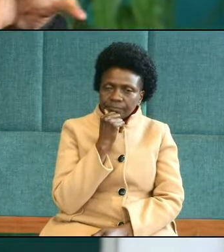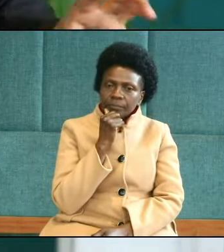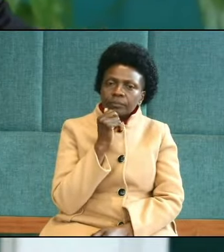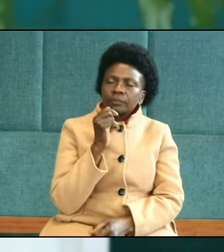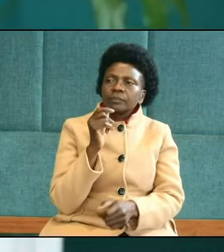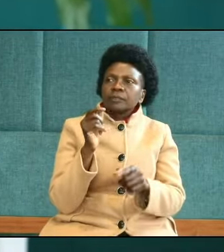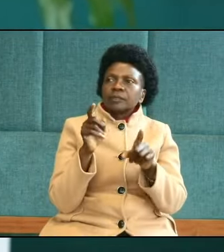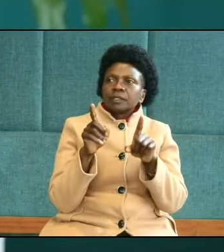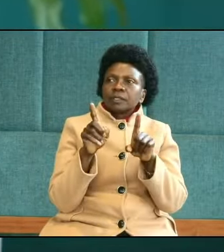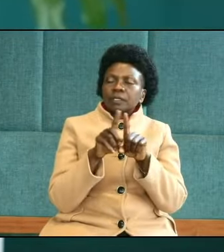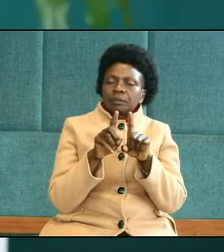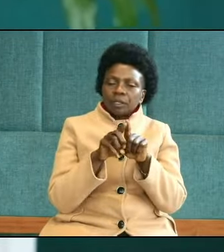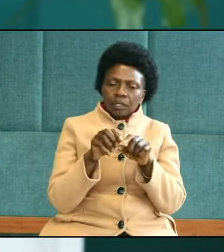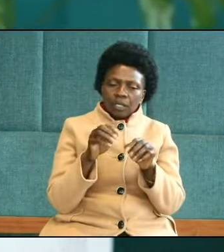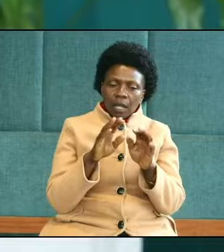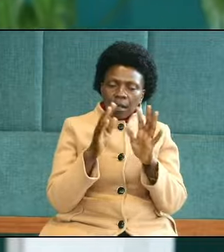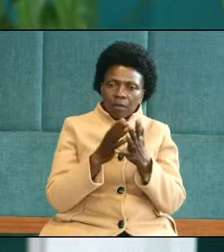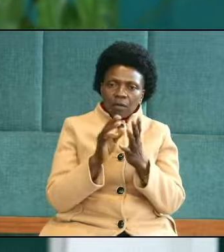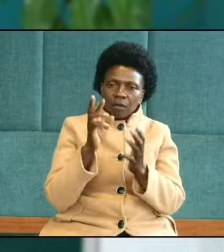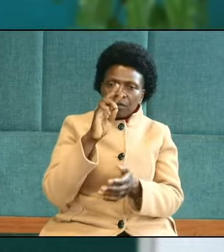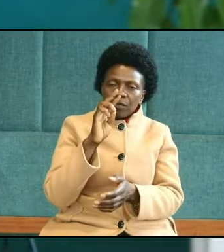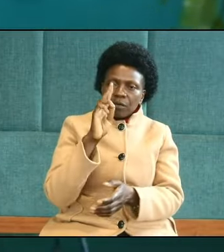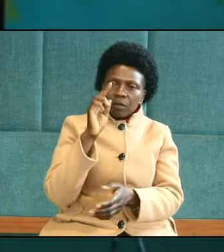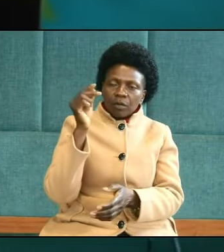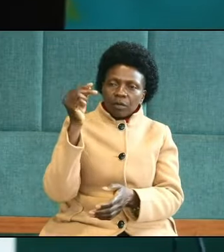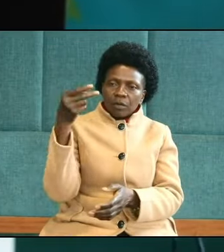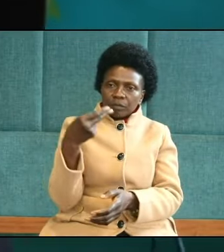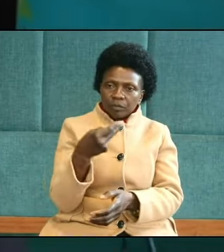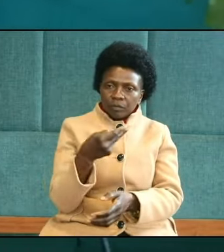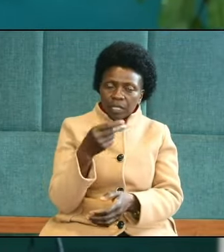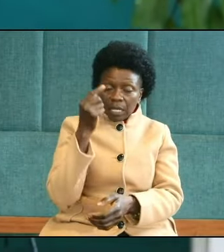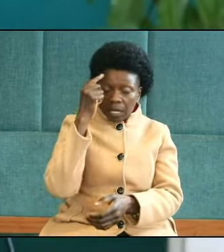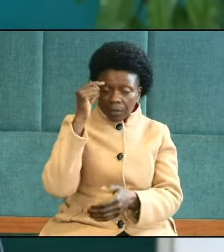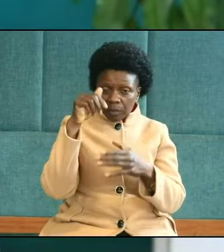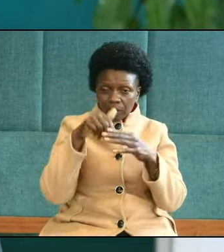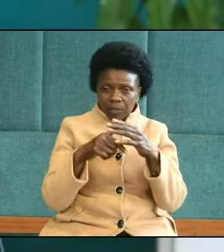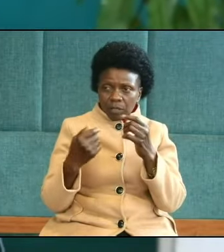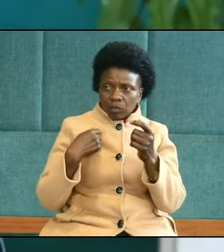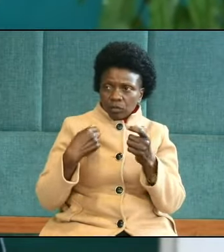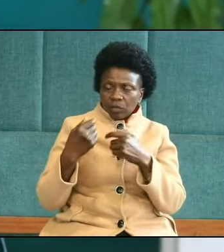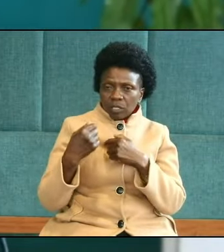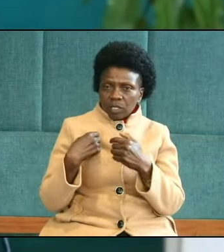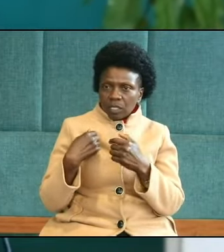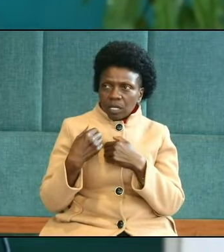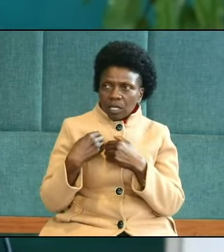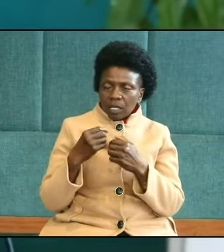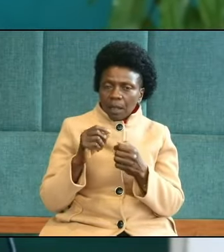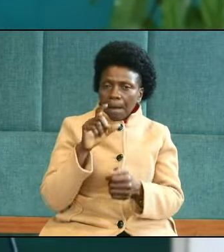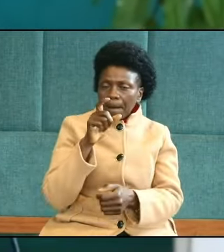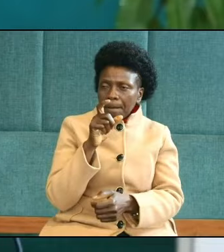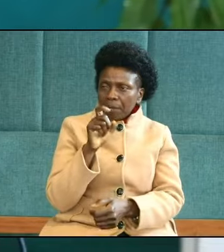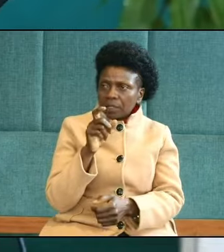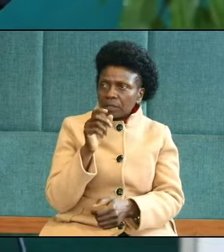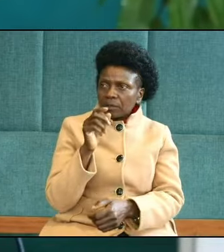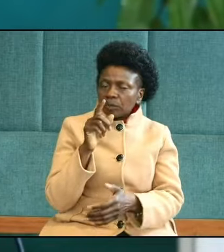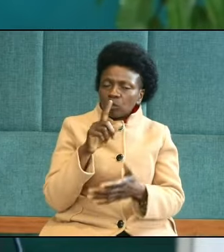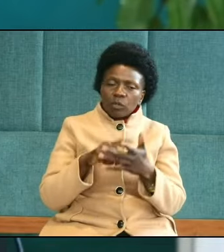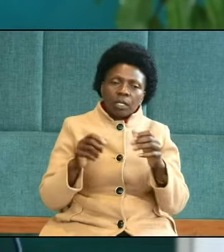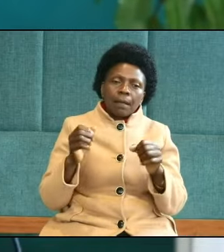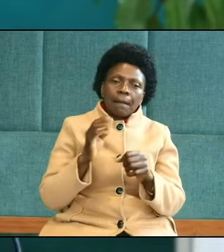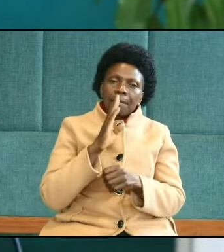digging into the book of Ruth, we want to think a bit deeper, to consider a bit broader the picture. Were they